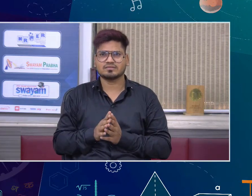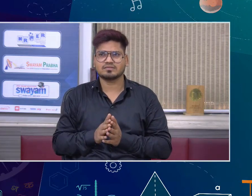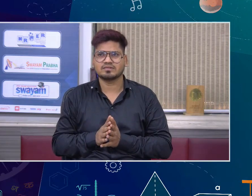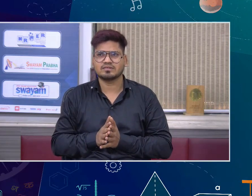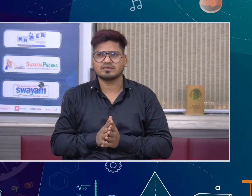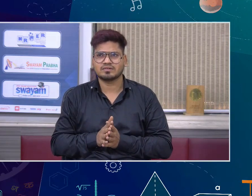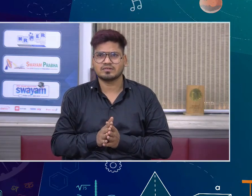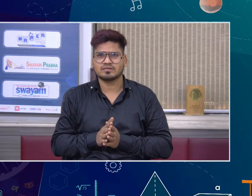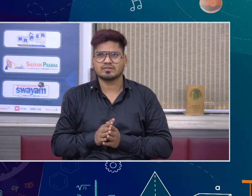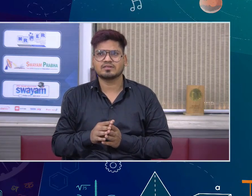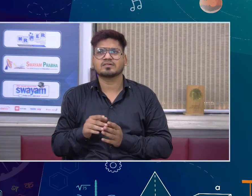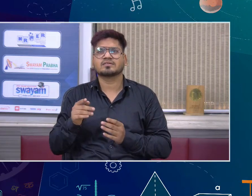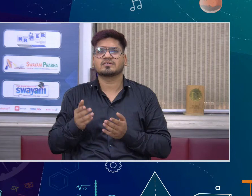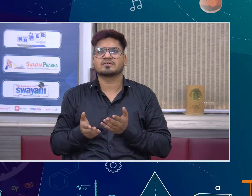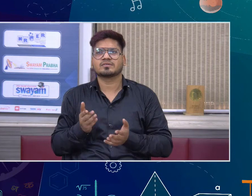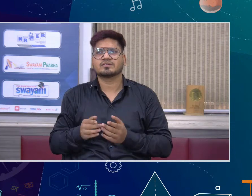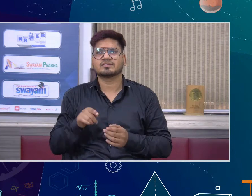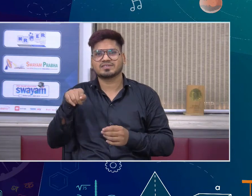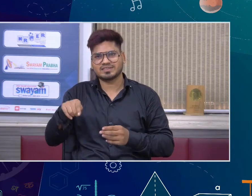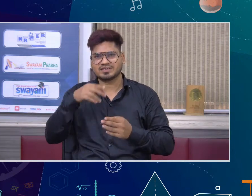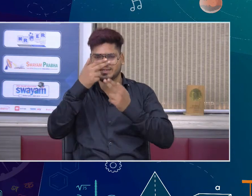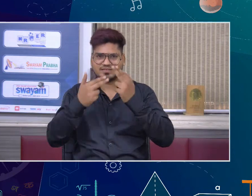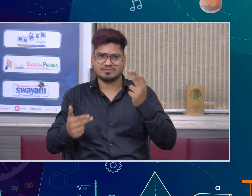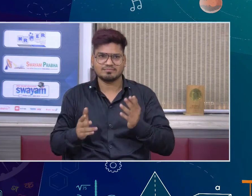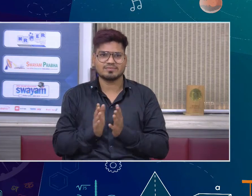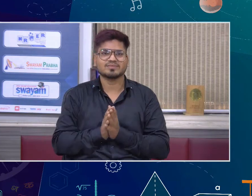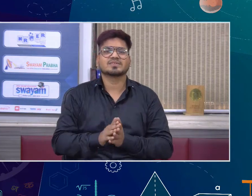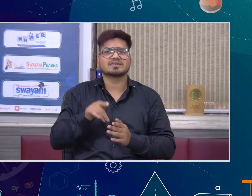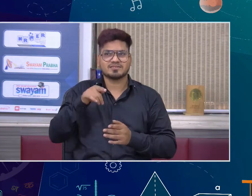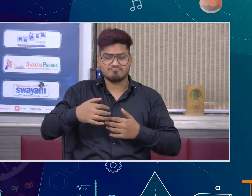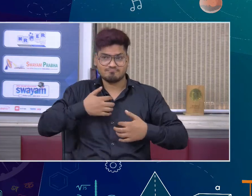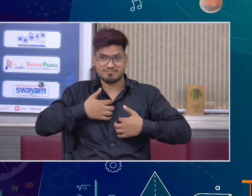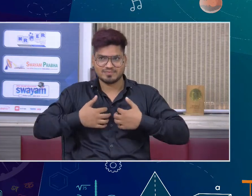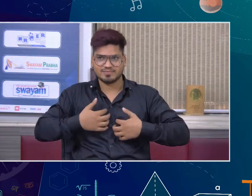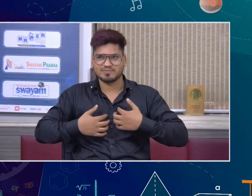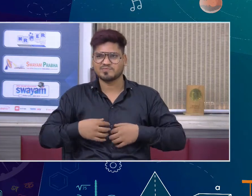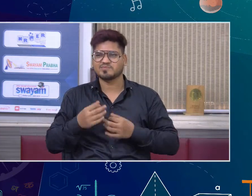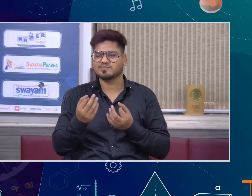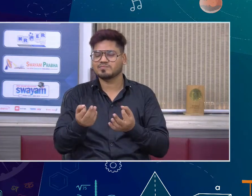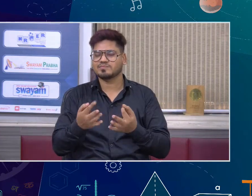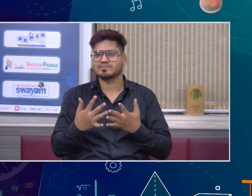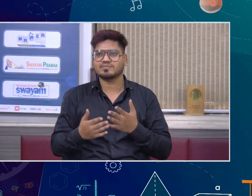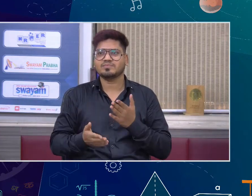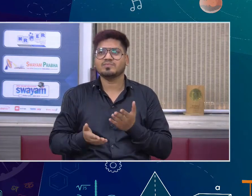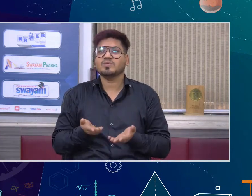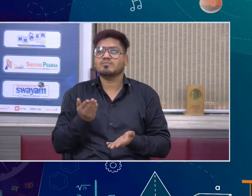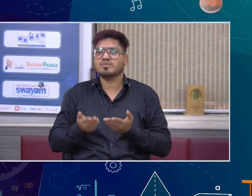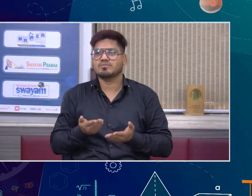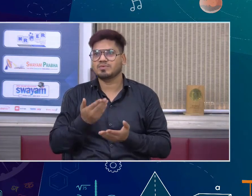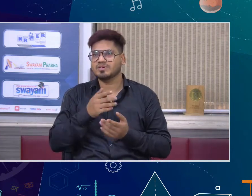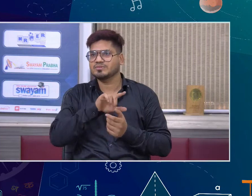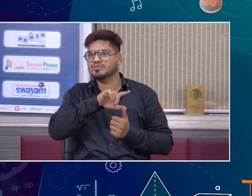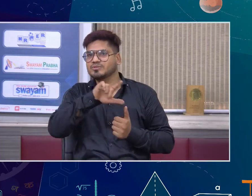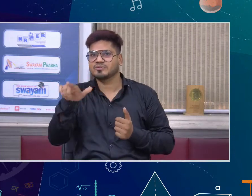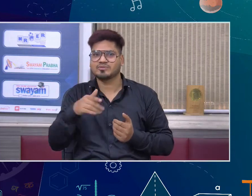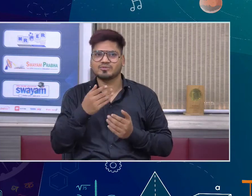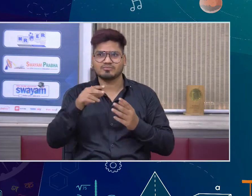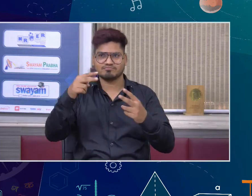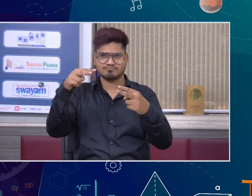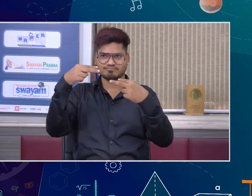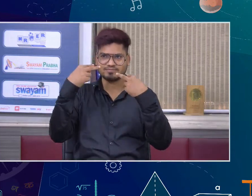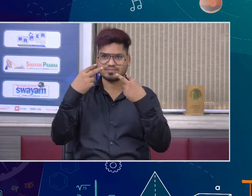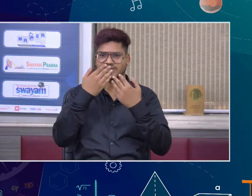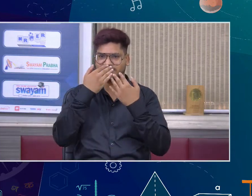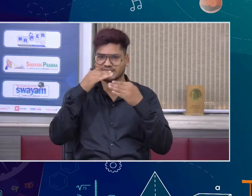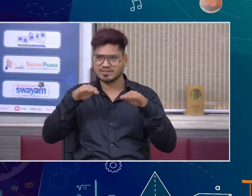This is the story. Okay, this is a very interesting story, and I'm sure most of our audience, the students,